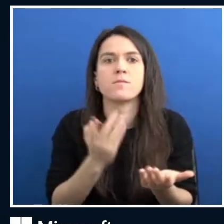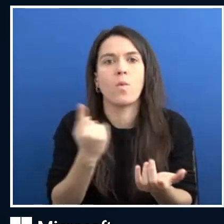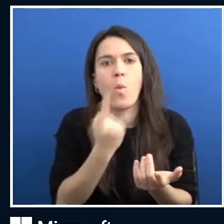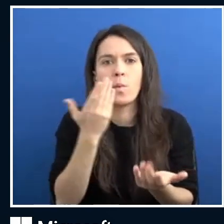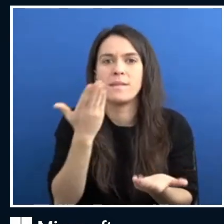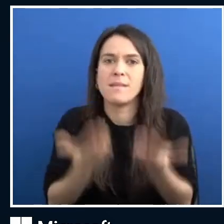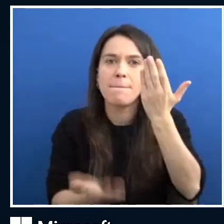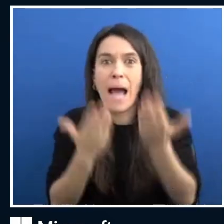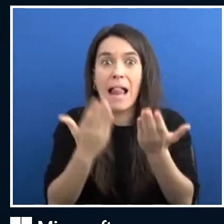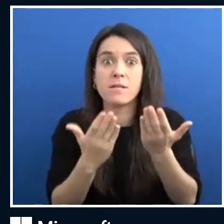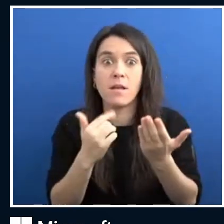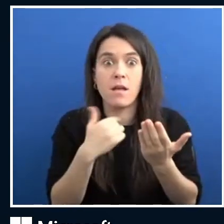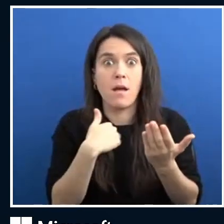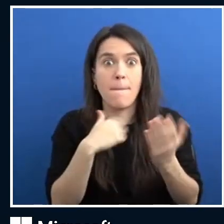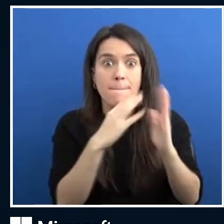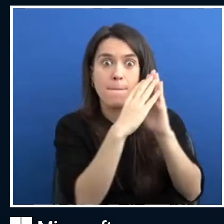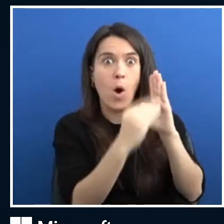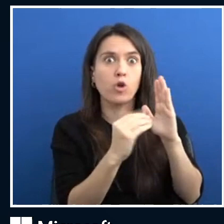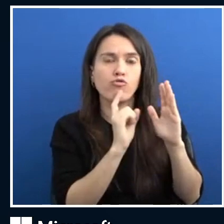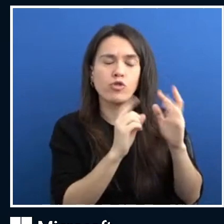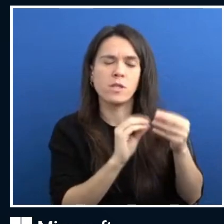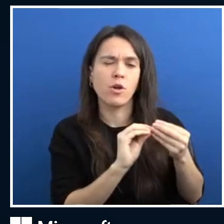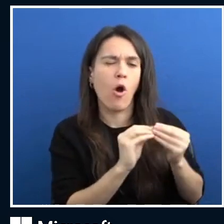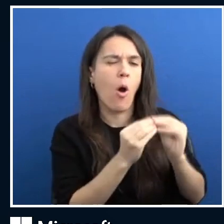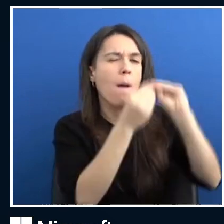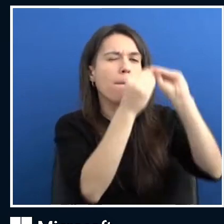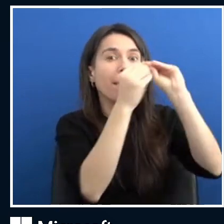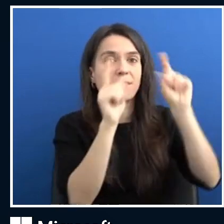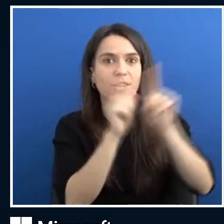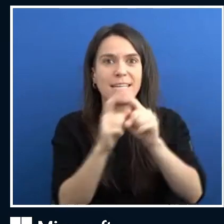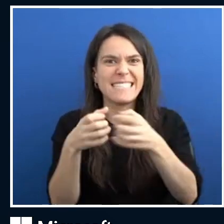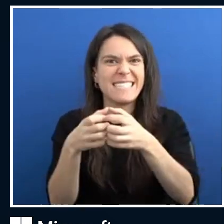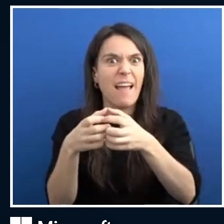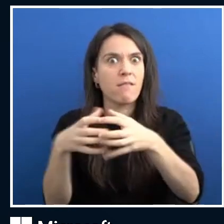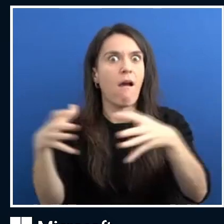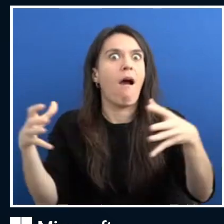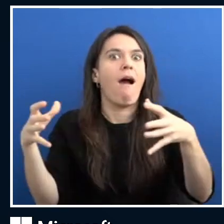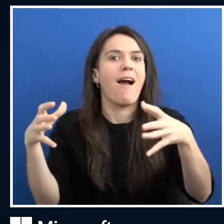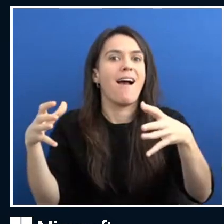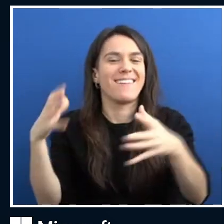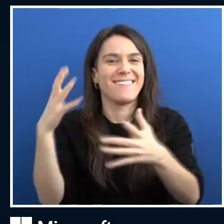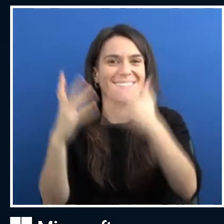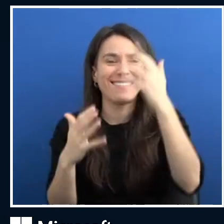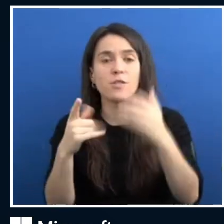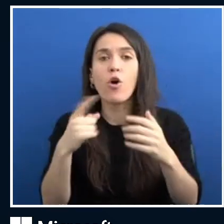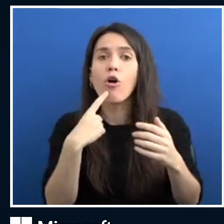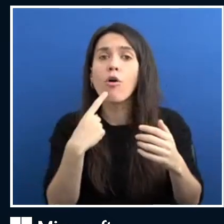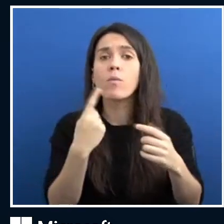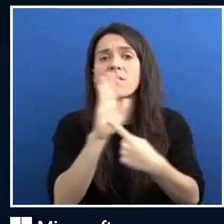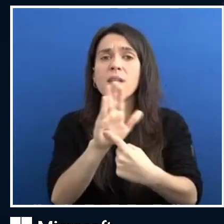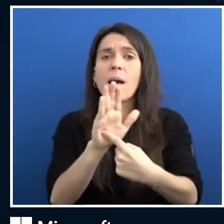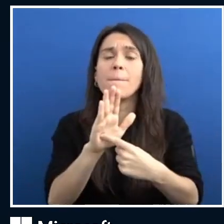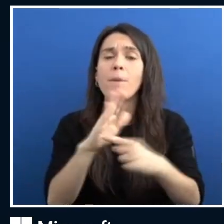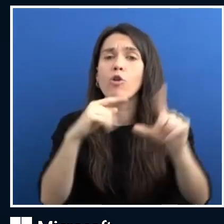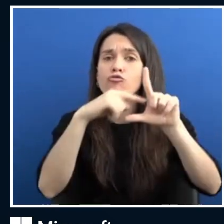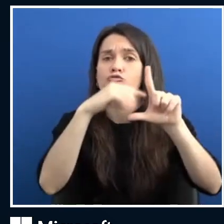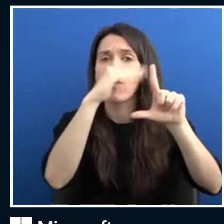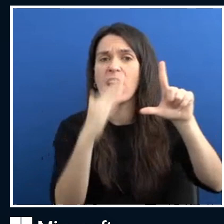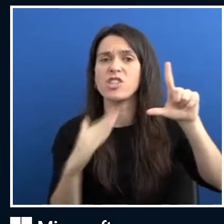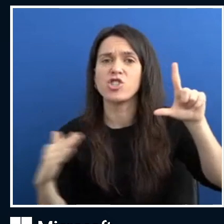and the amount of data you have. So, for example, for regression model, regression is like the simplest one. When you are